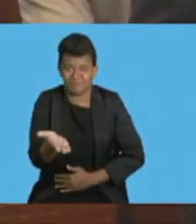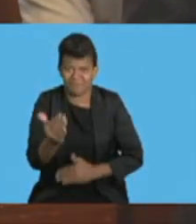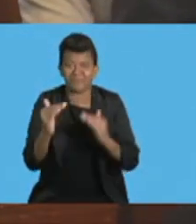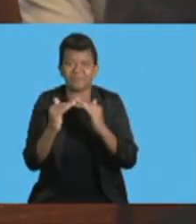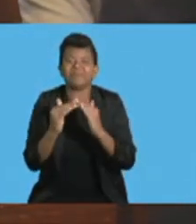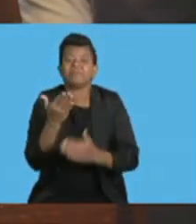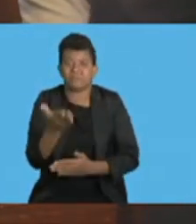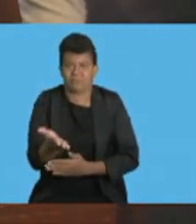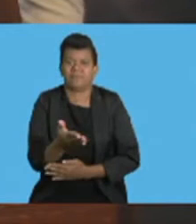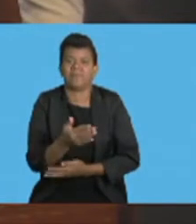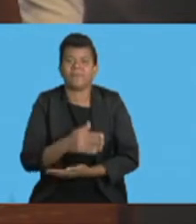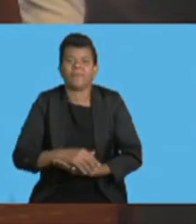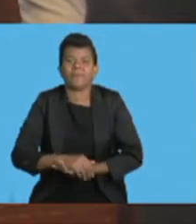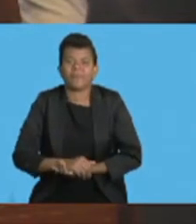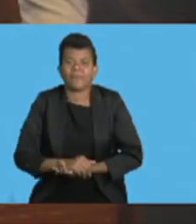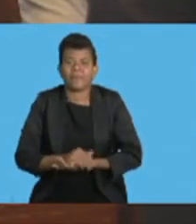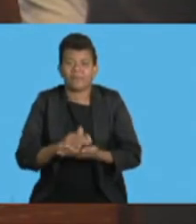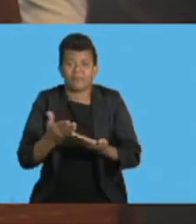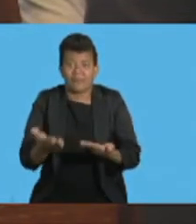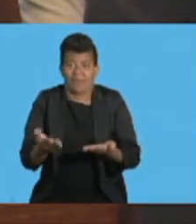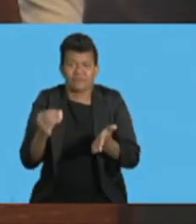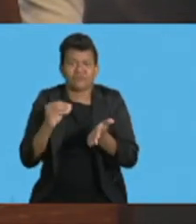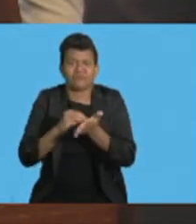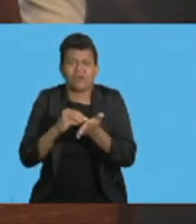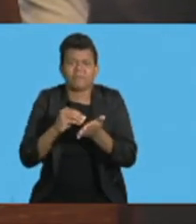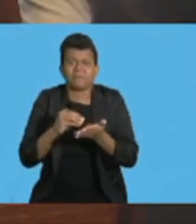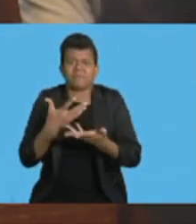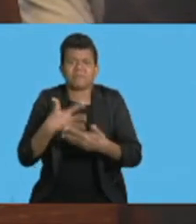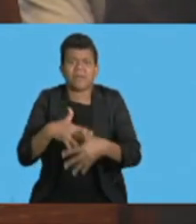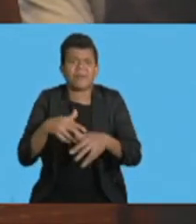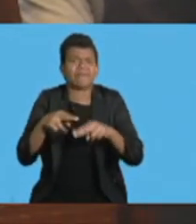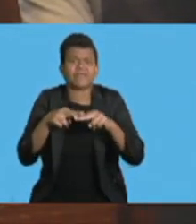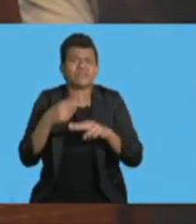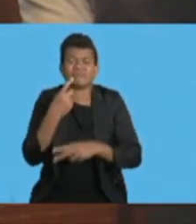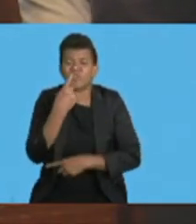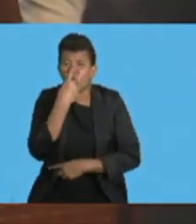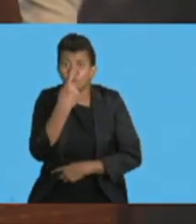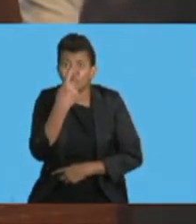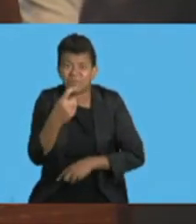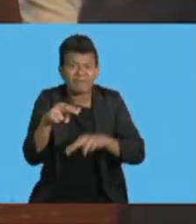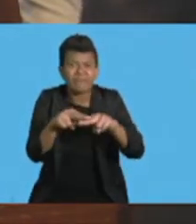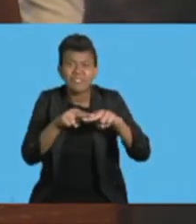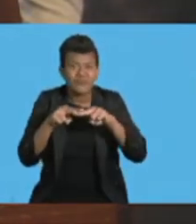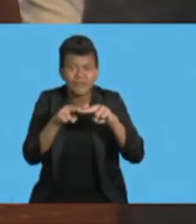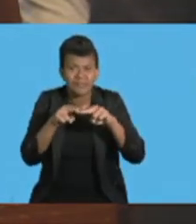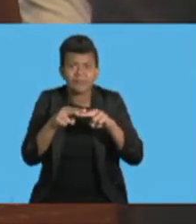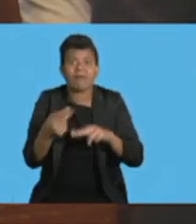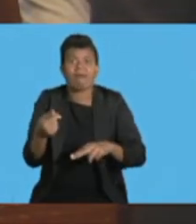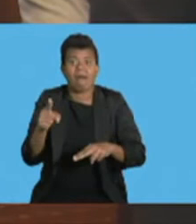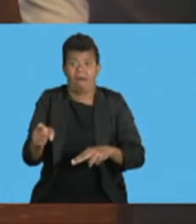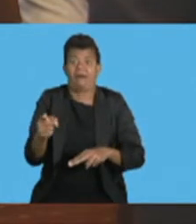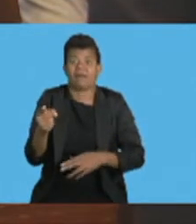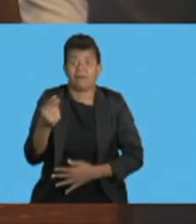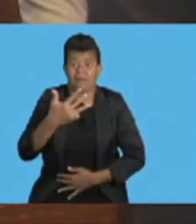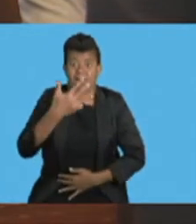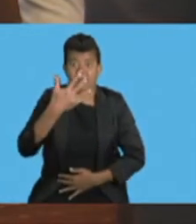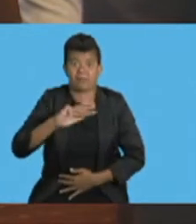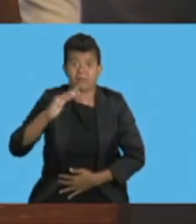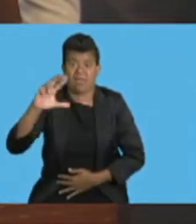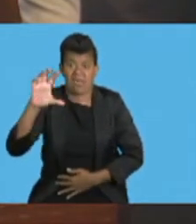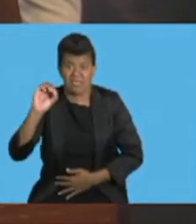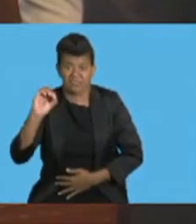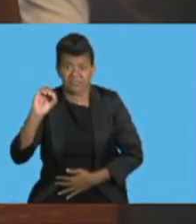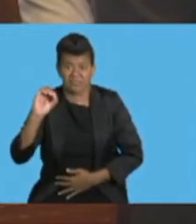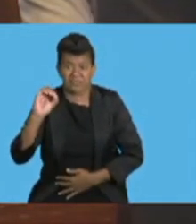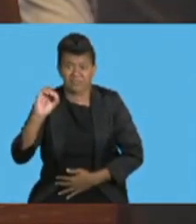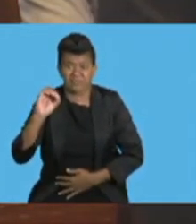the Public Service Commission building, the Fiji Museum, and the most recent being in 1989 for the British High Commissioner's